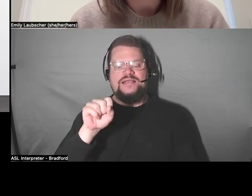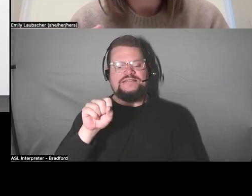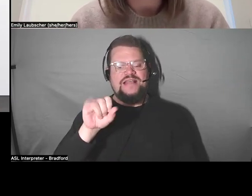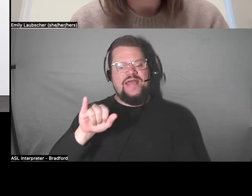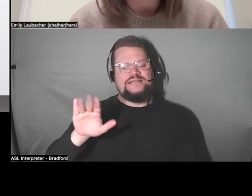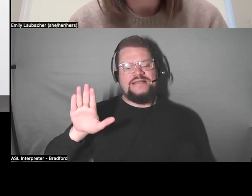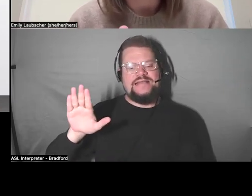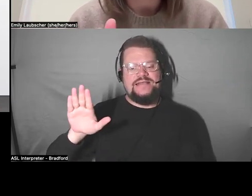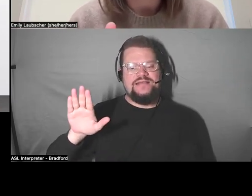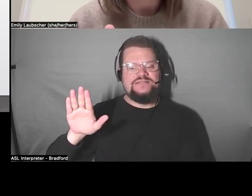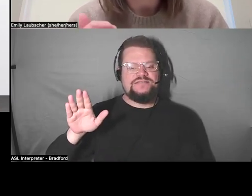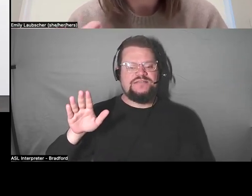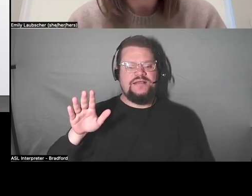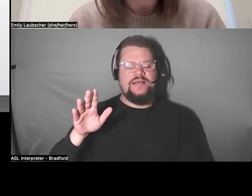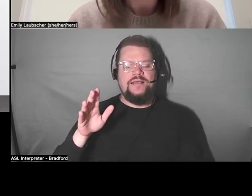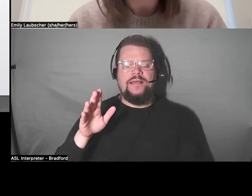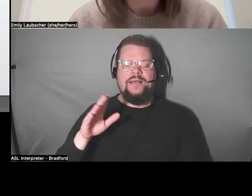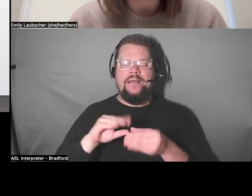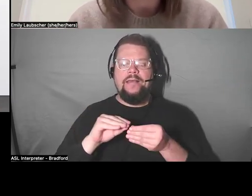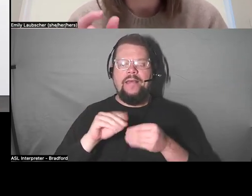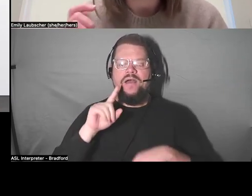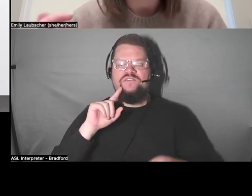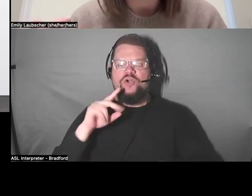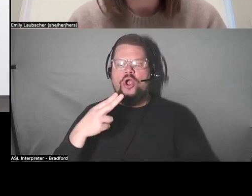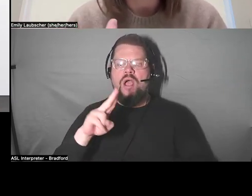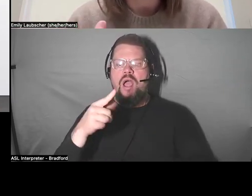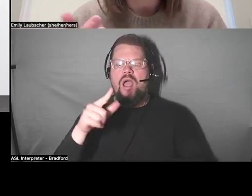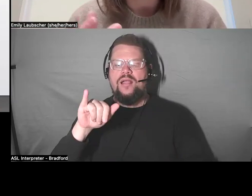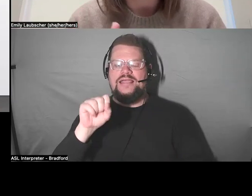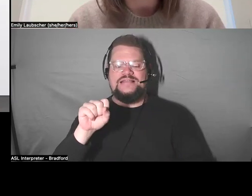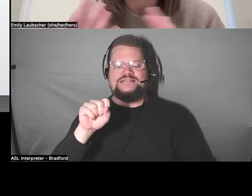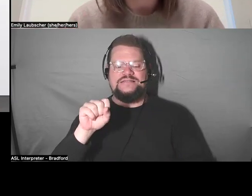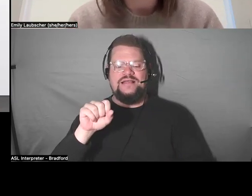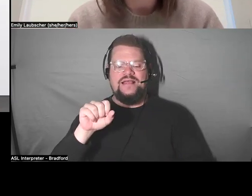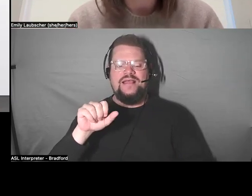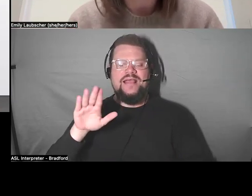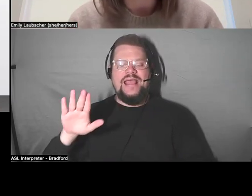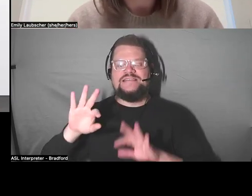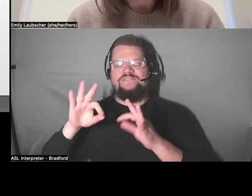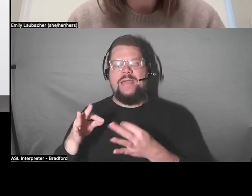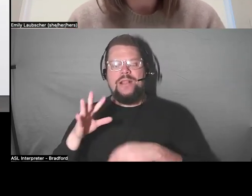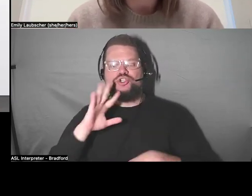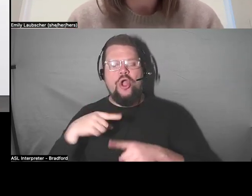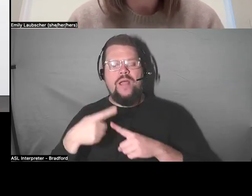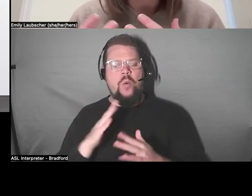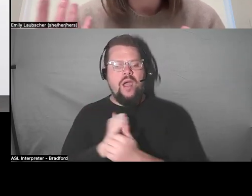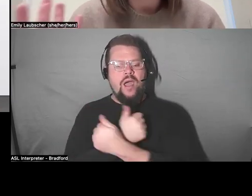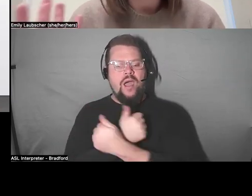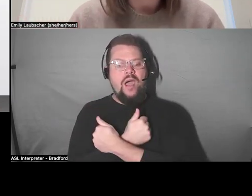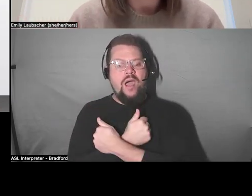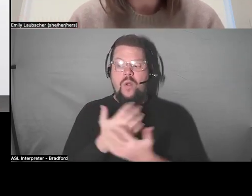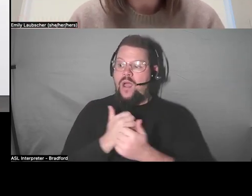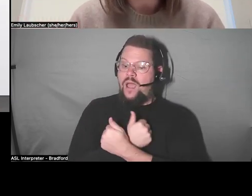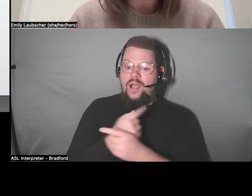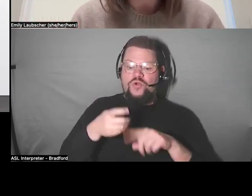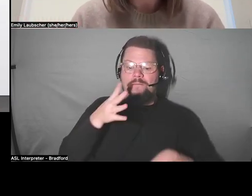his approximation for Huggies, which is how his family talked about hugs. So if he wanted a hug from